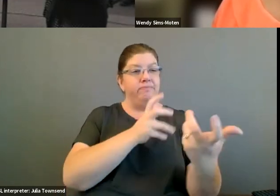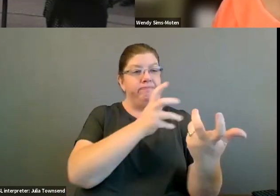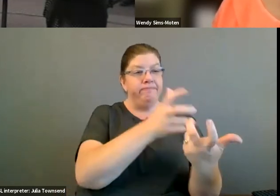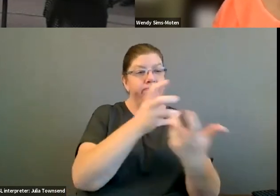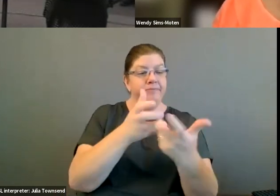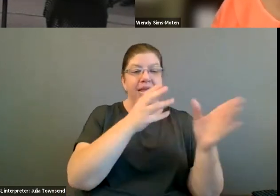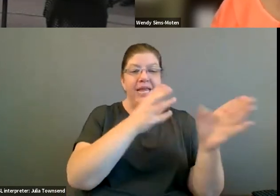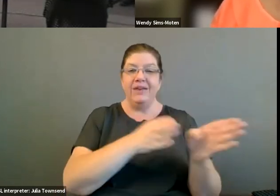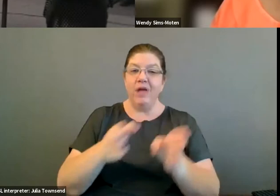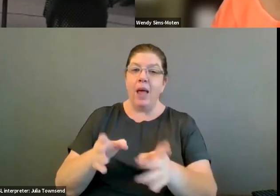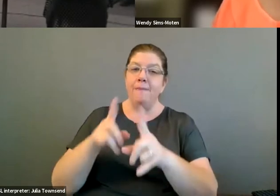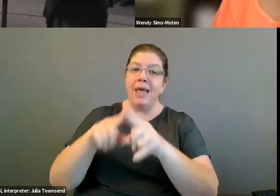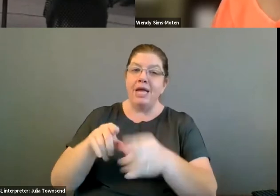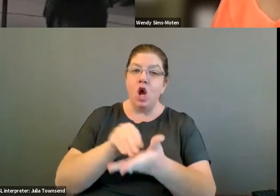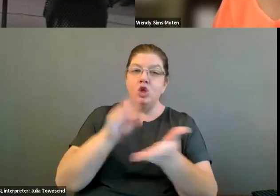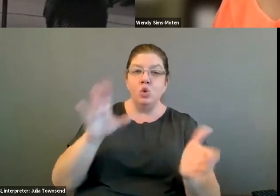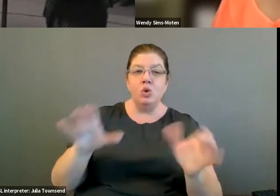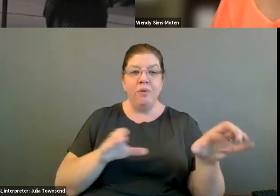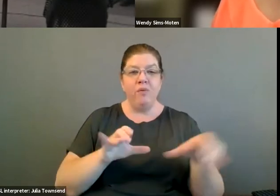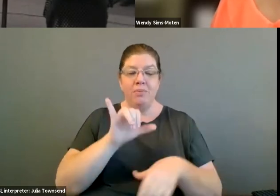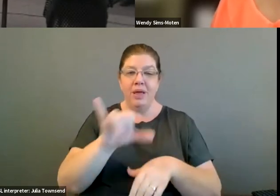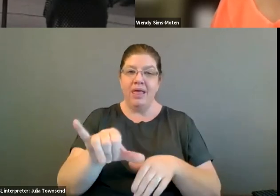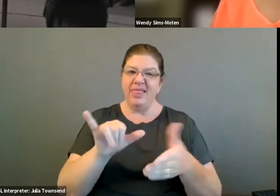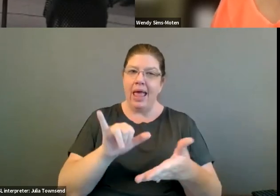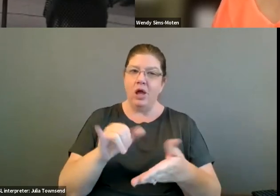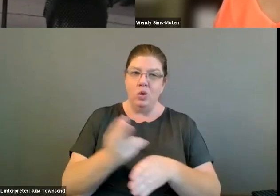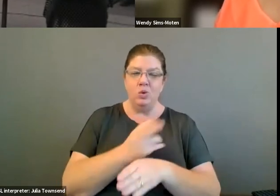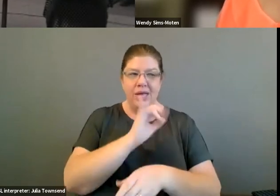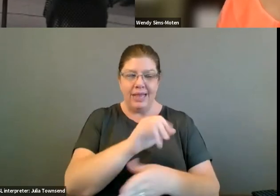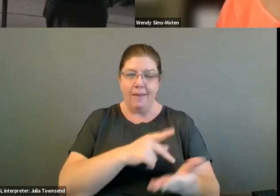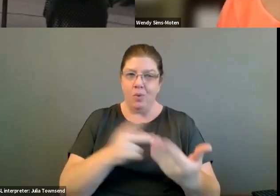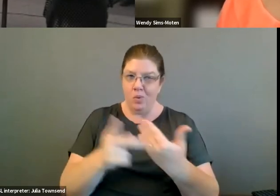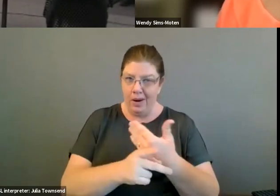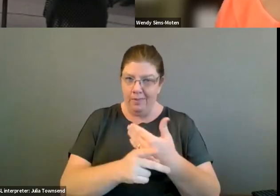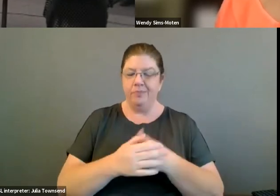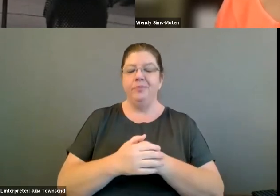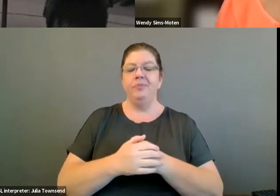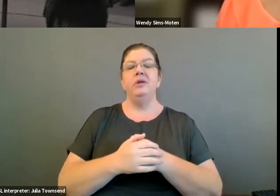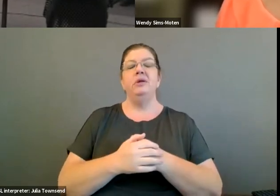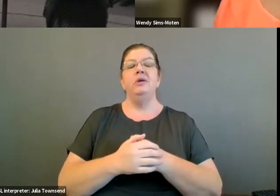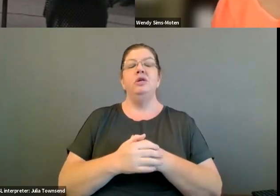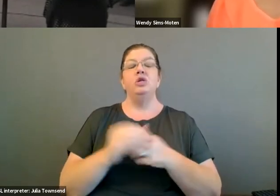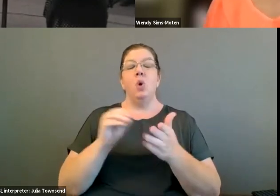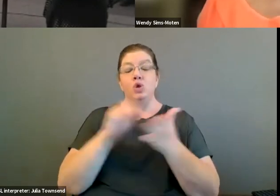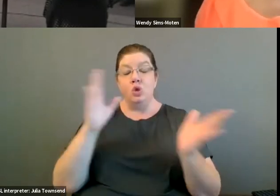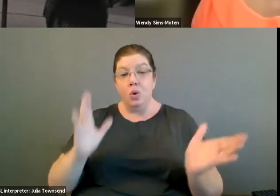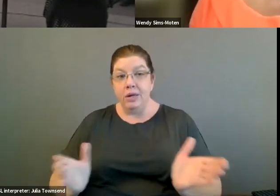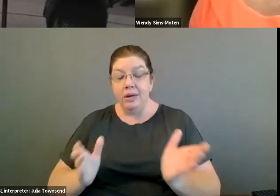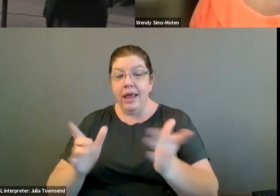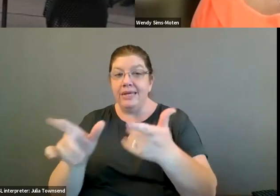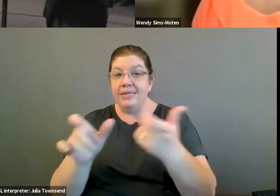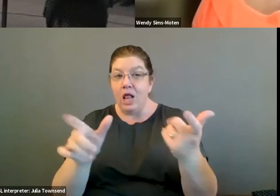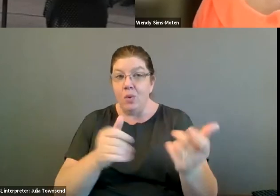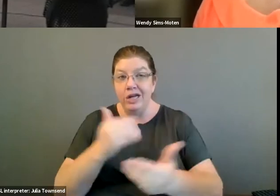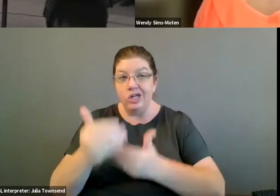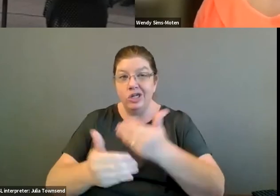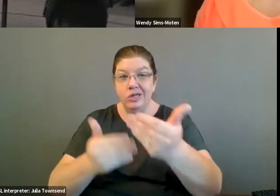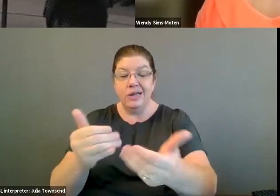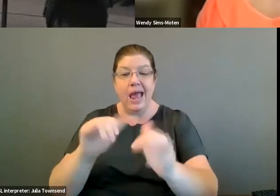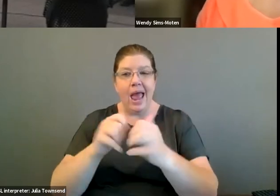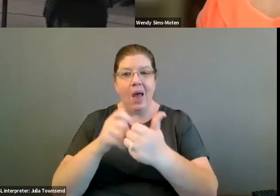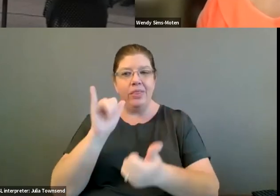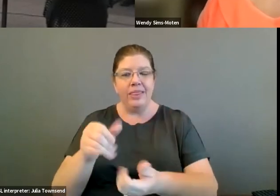students' performance in that platform. So we looked at student acceleration and how that data could inform